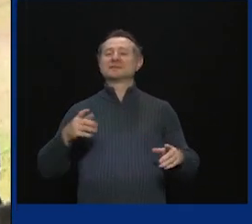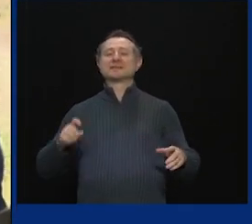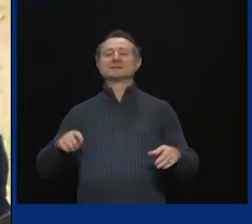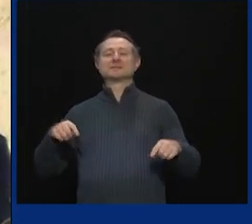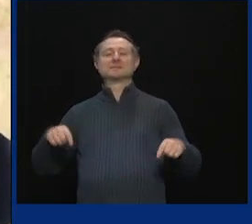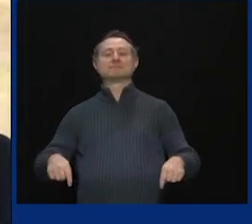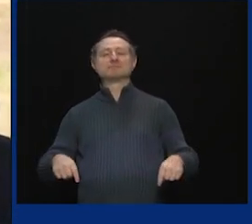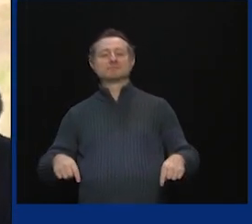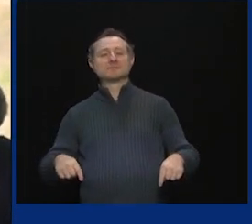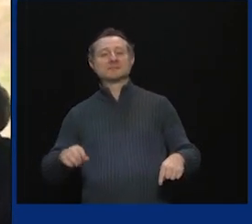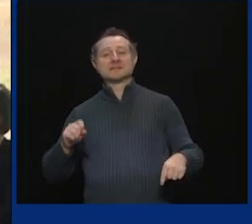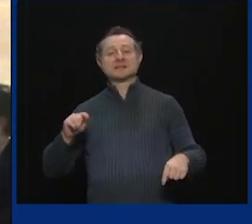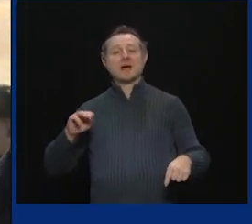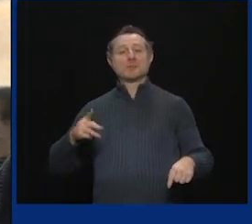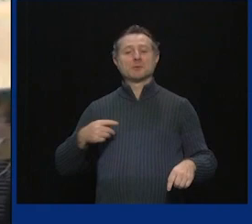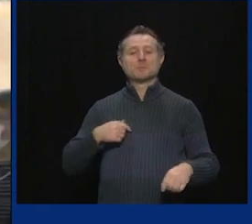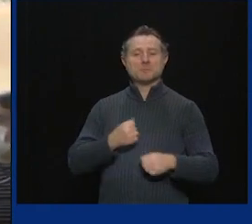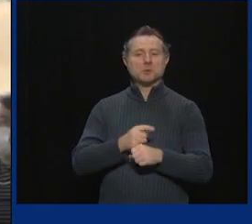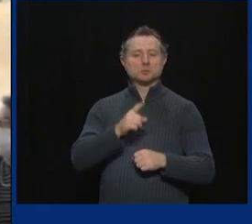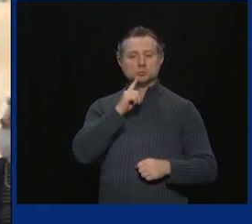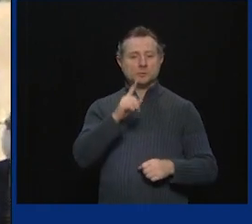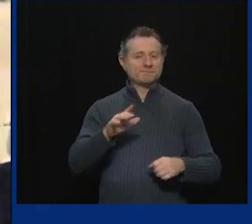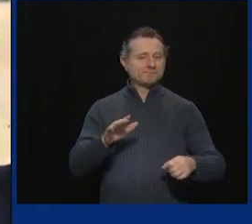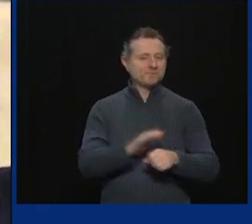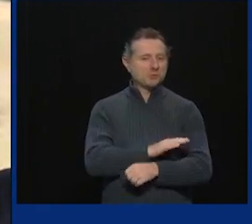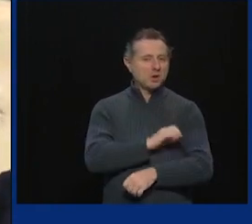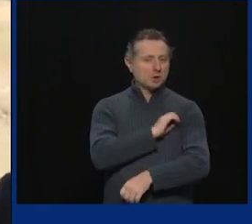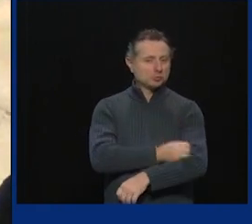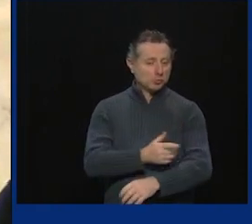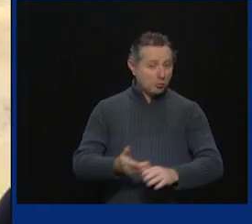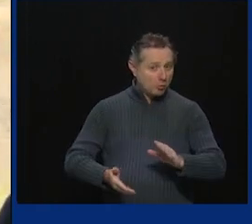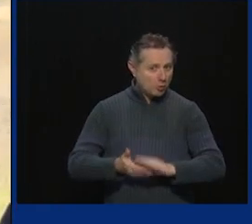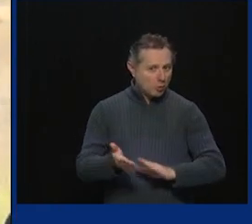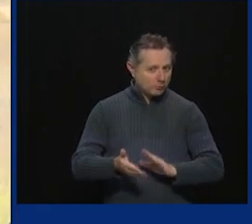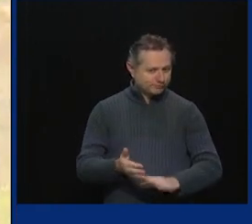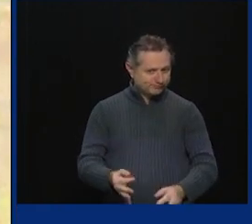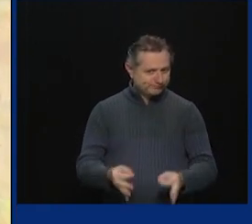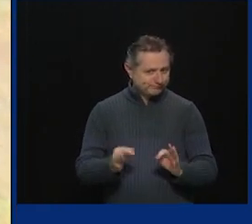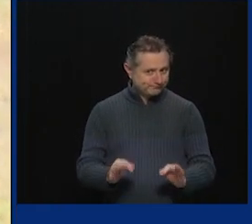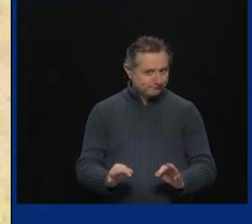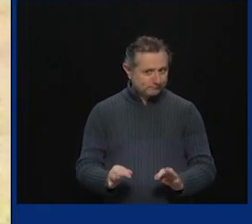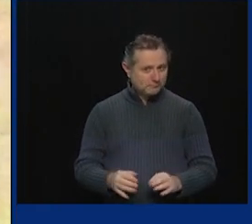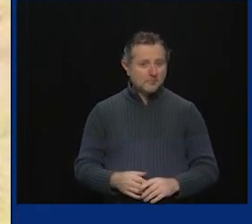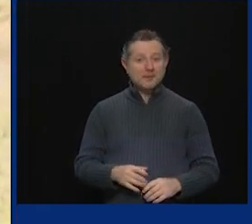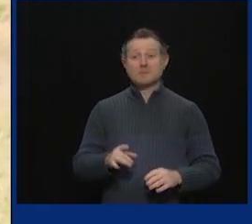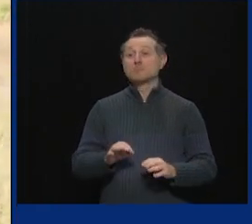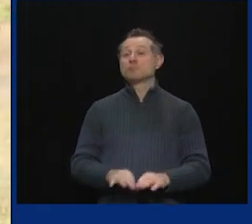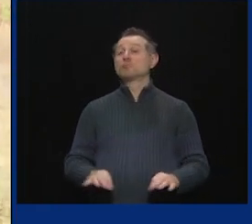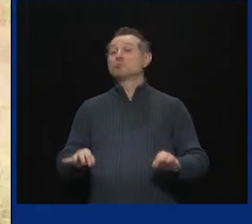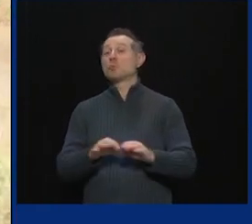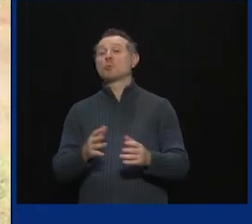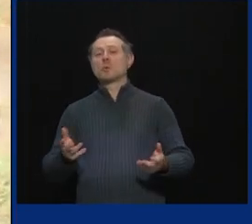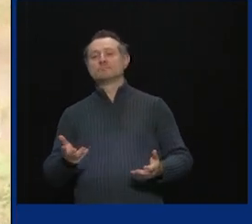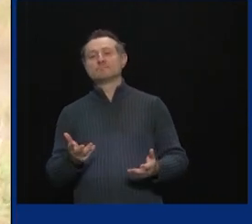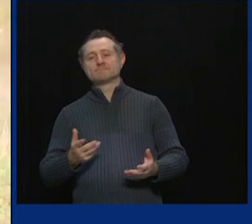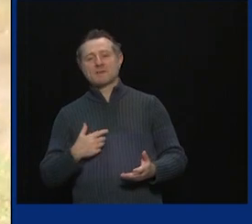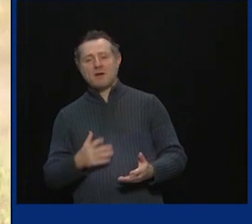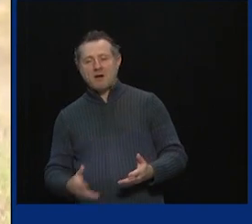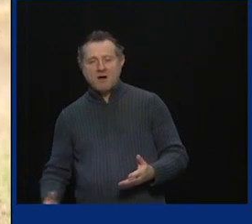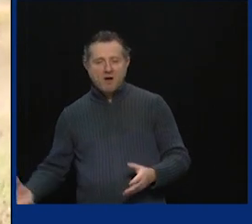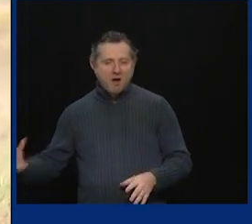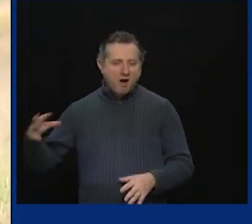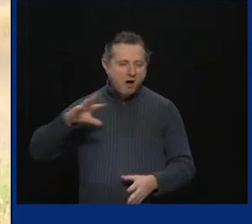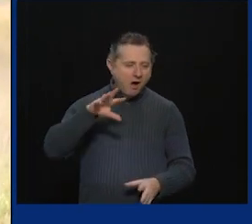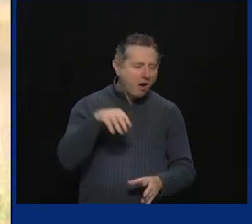to power the STAMP campus. An integral part of this effort is the previously mentioned electrical substation. This is a collaborative